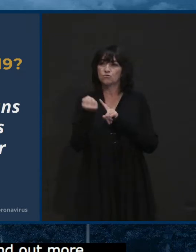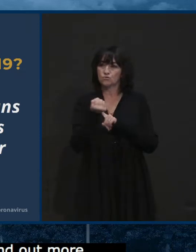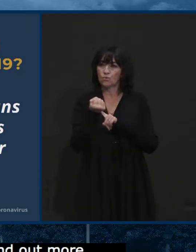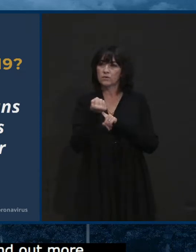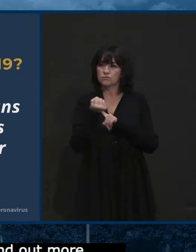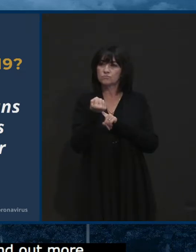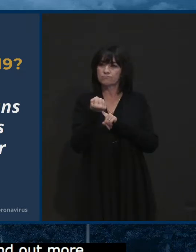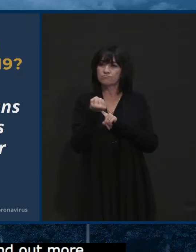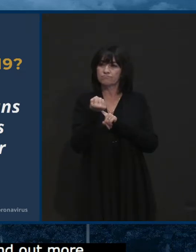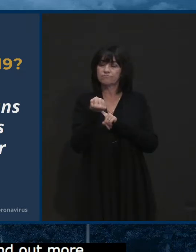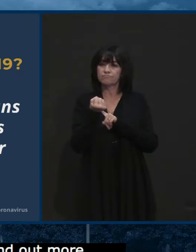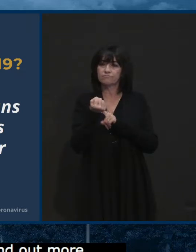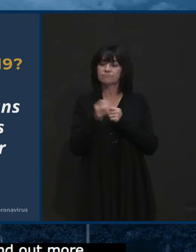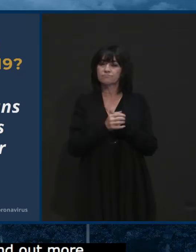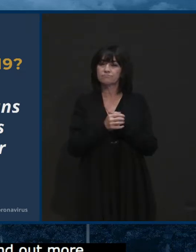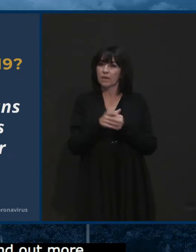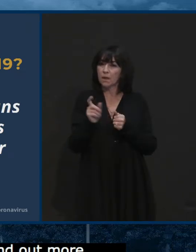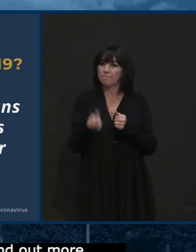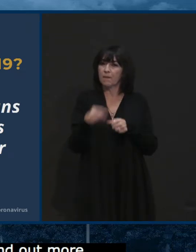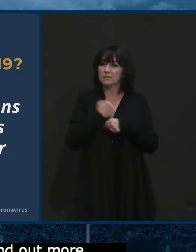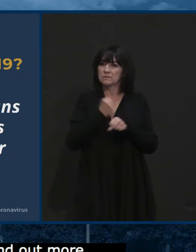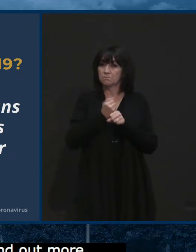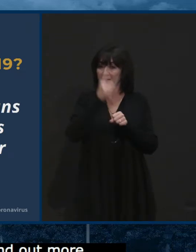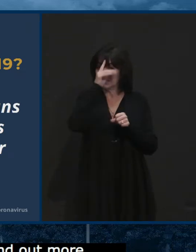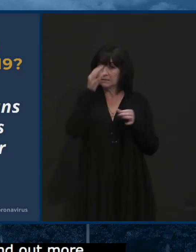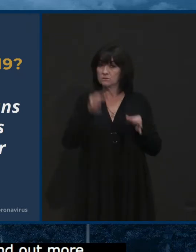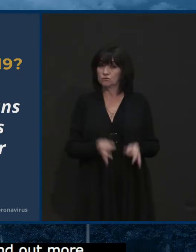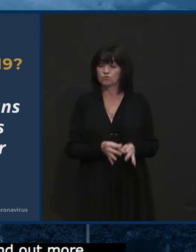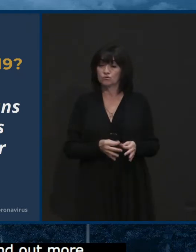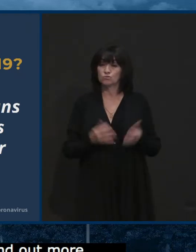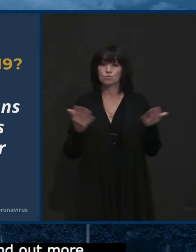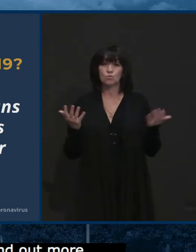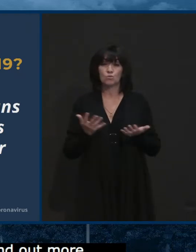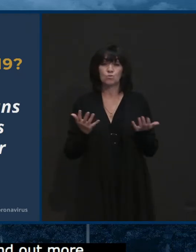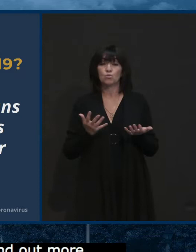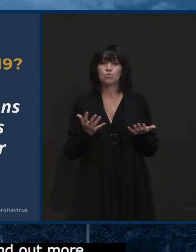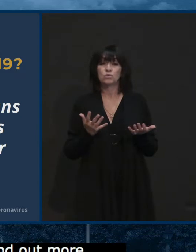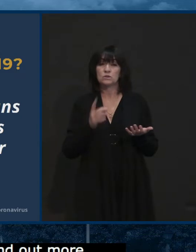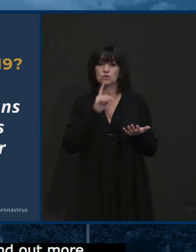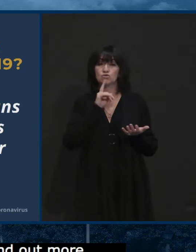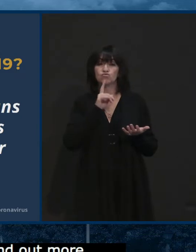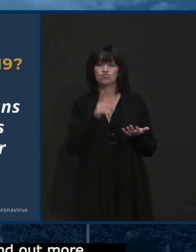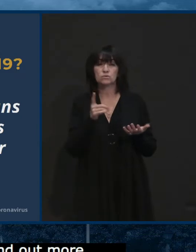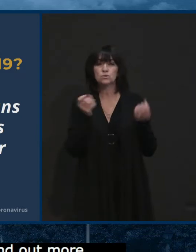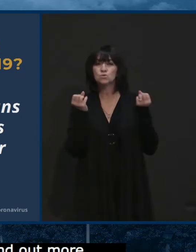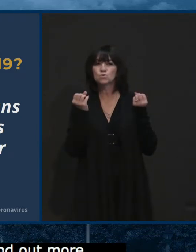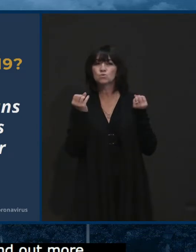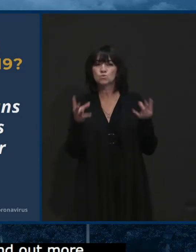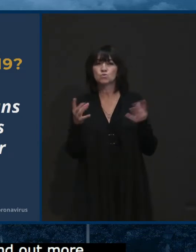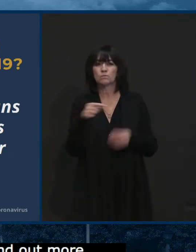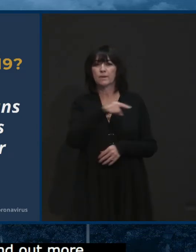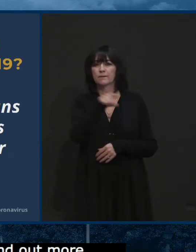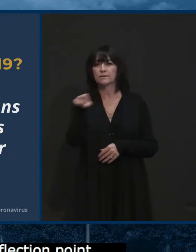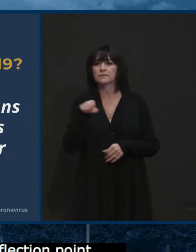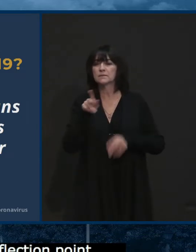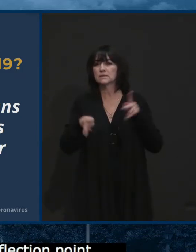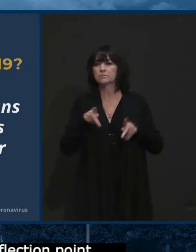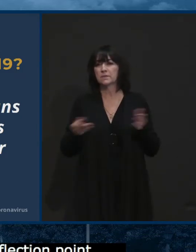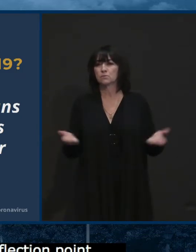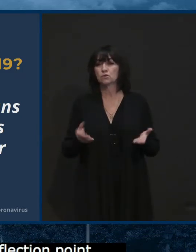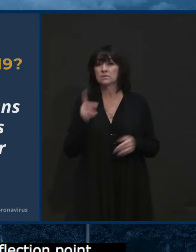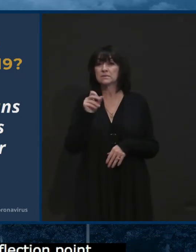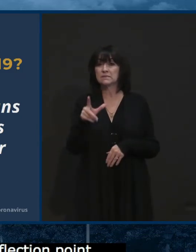decisions to make because we've essentially have too many of our neighbors who are